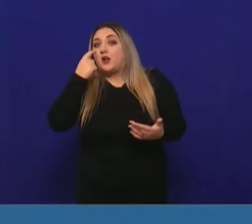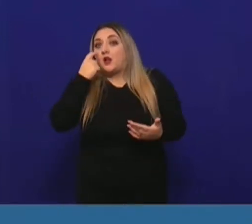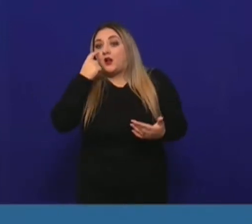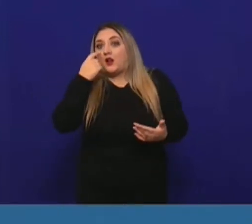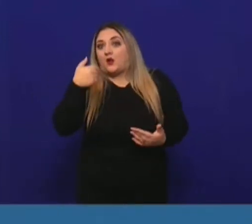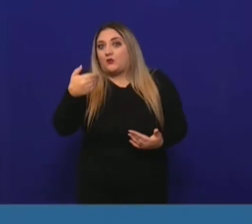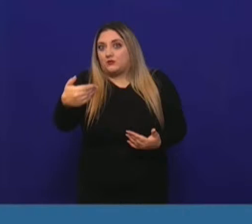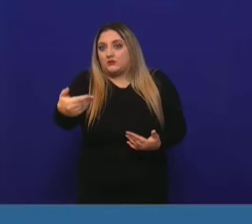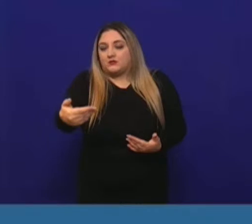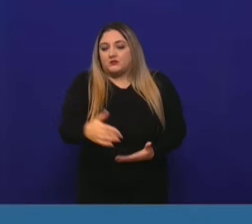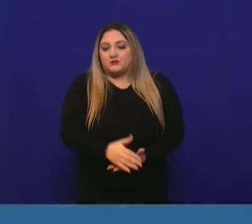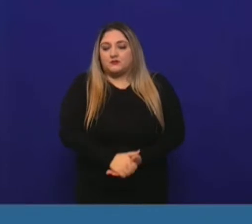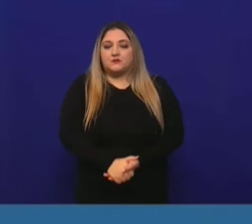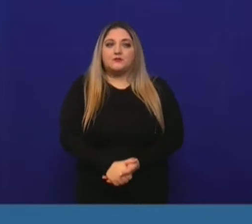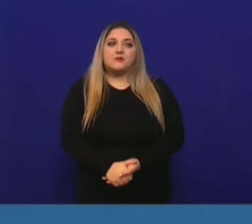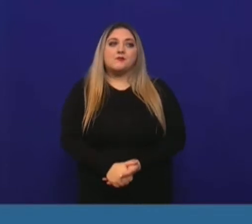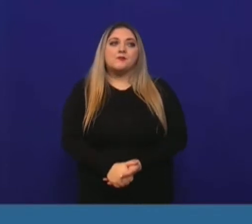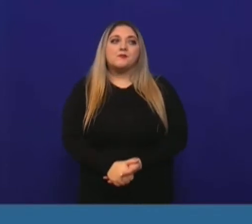wkoll.